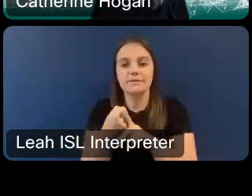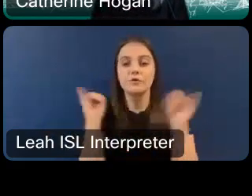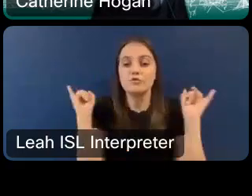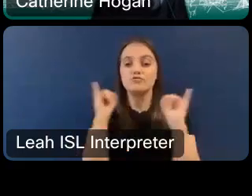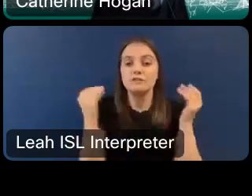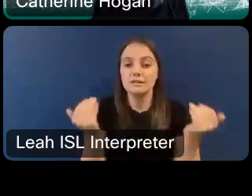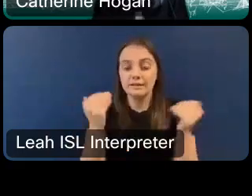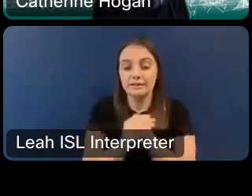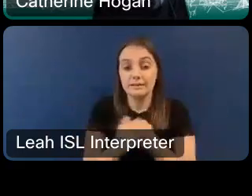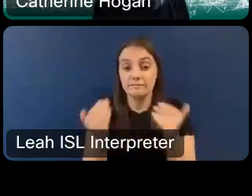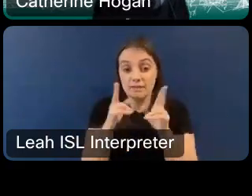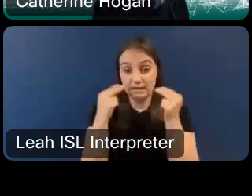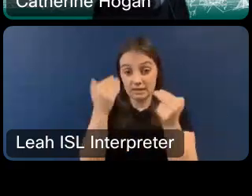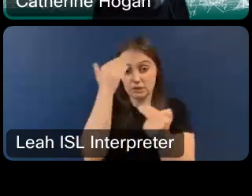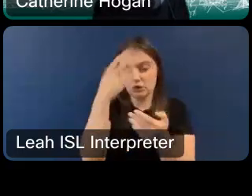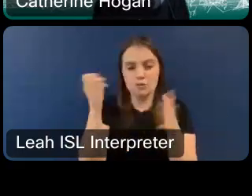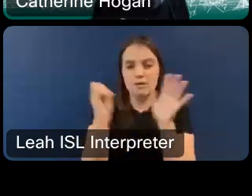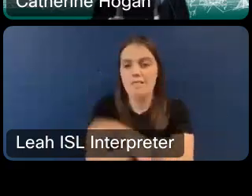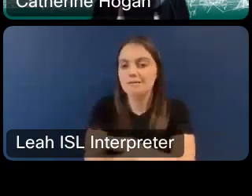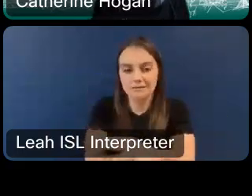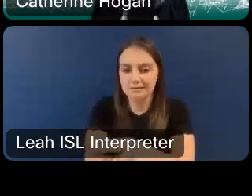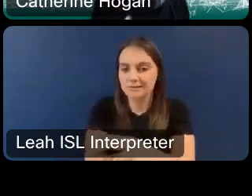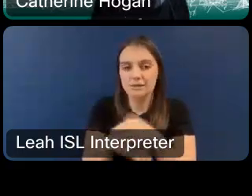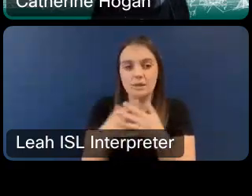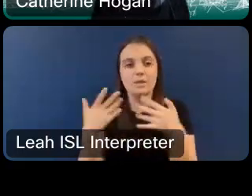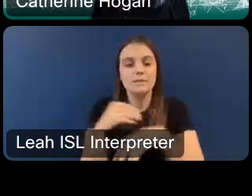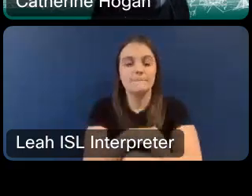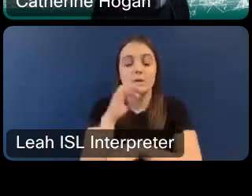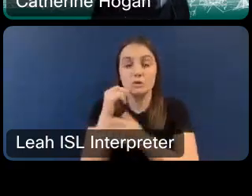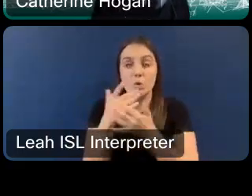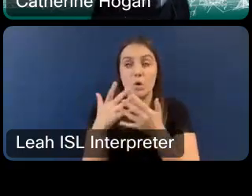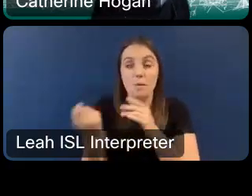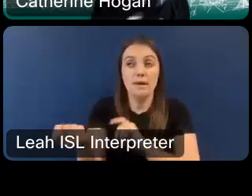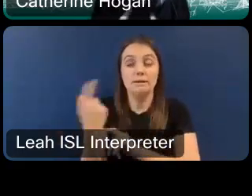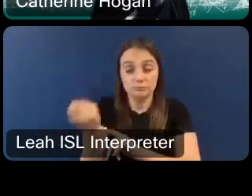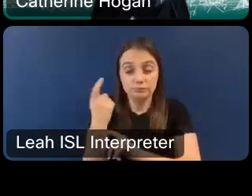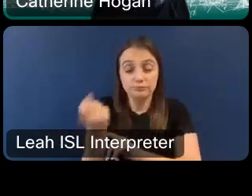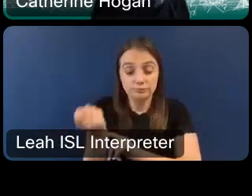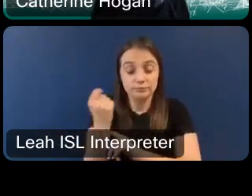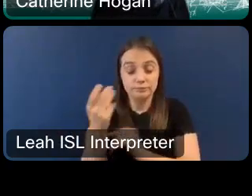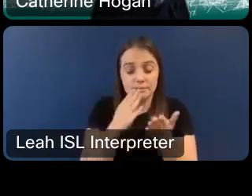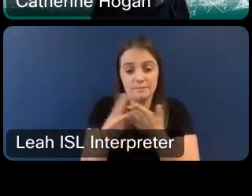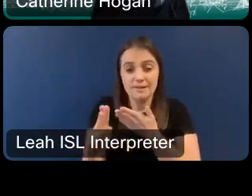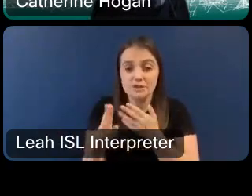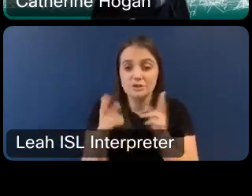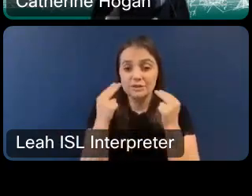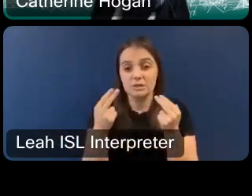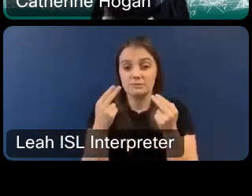really need to get to. And it's a recurring frustration amongst people, the sheer volume of messages that are competing for